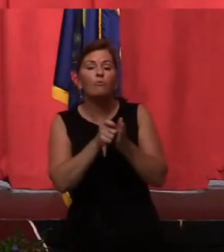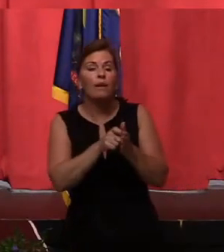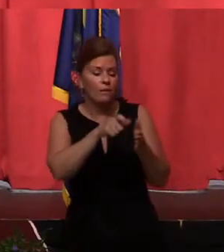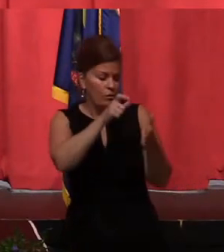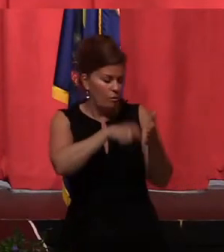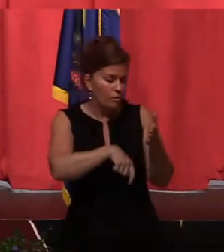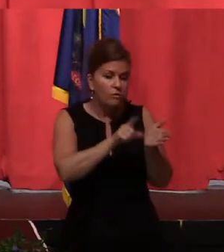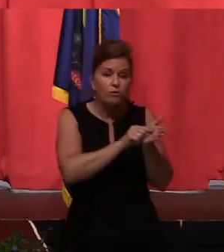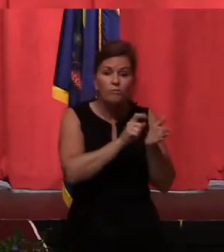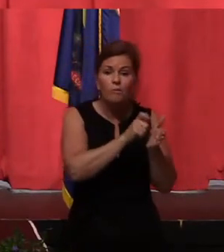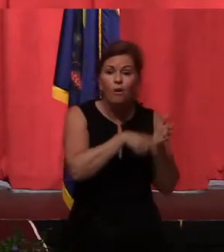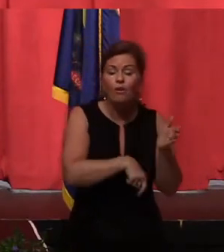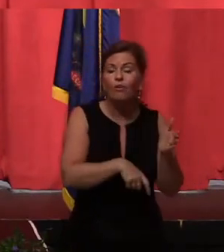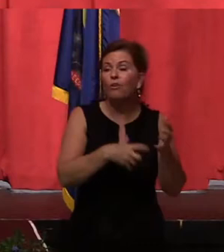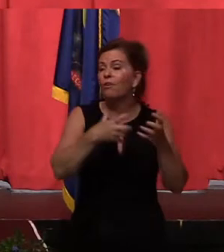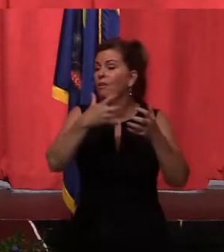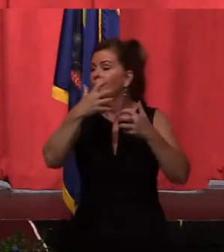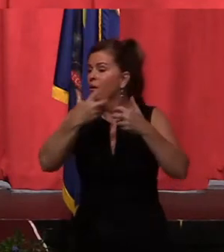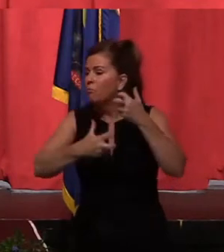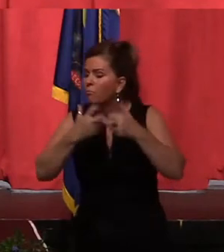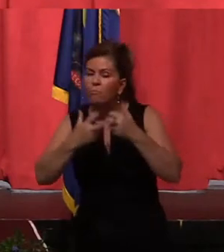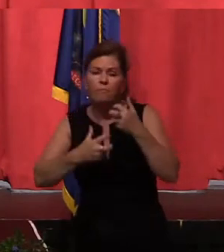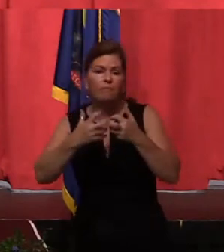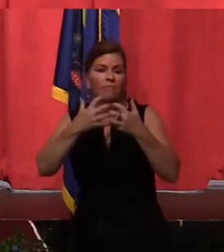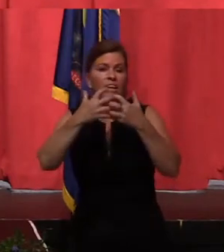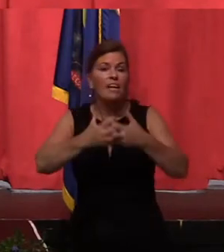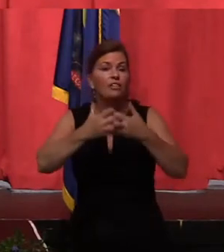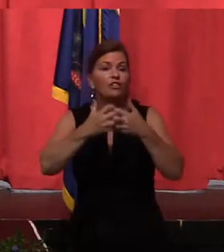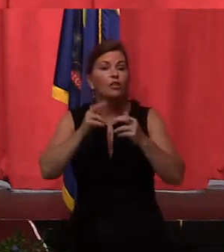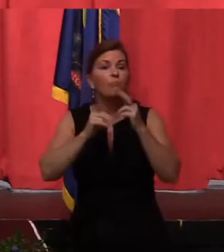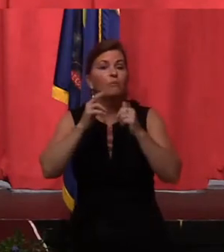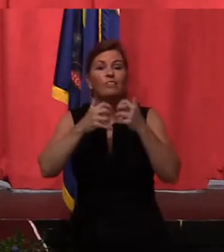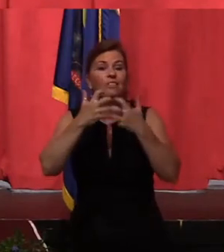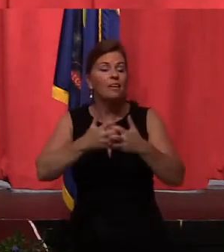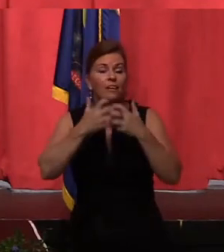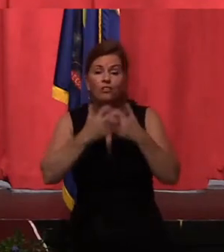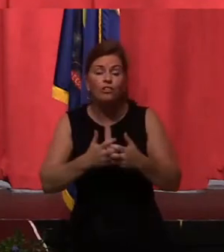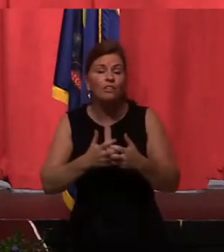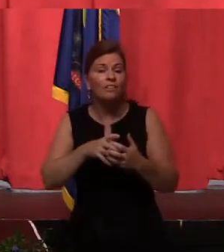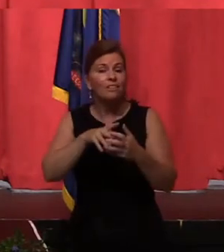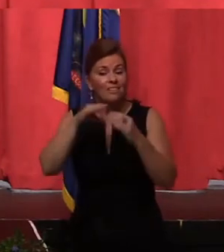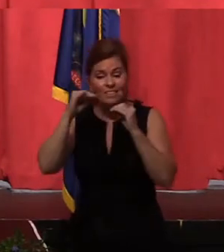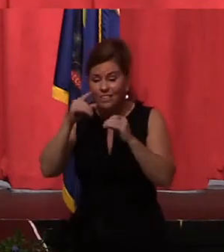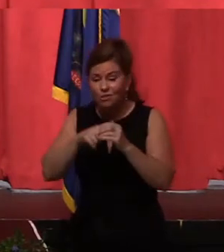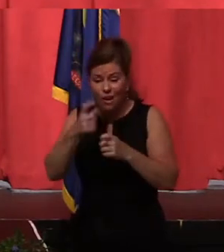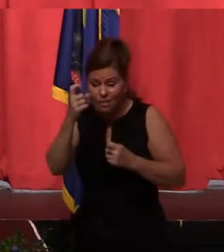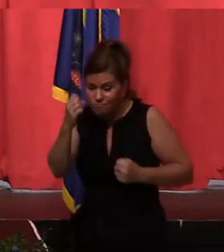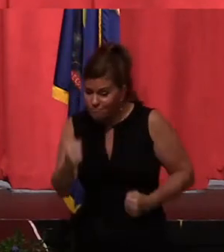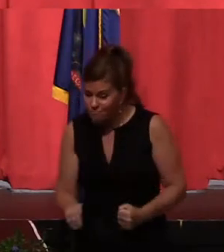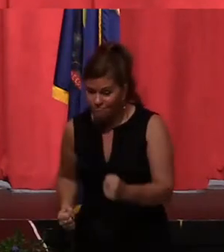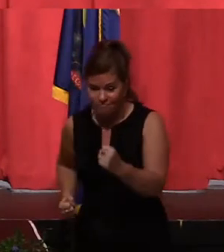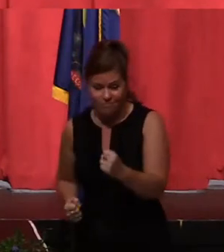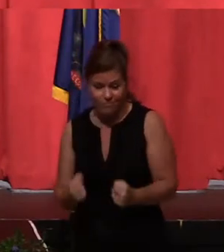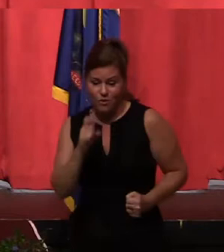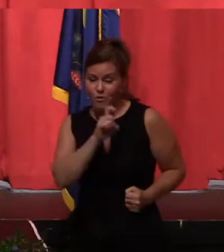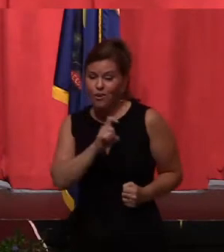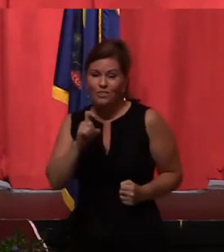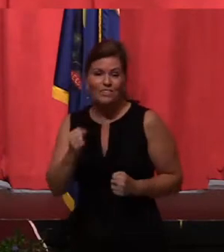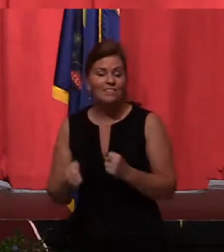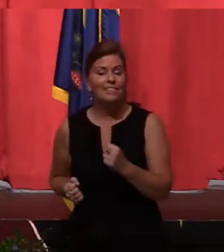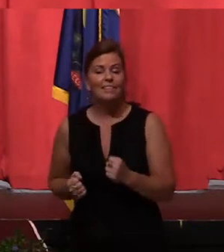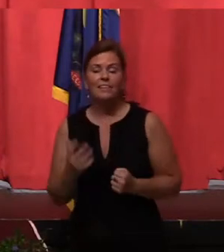to rebuild an engine, or how to fine-tune your kick and glide technique. And so it's in the spirit of